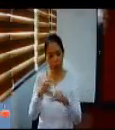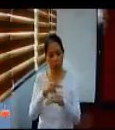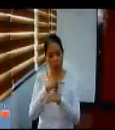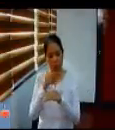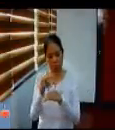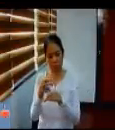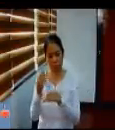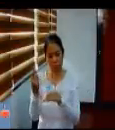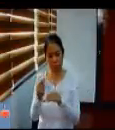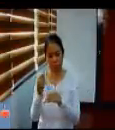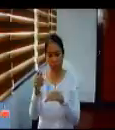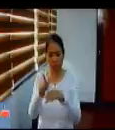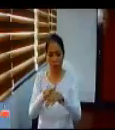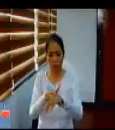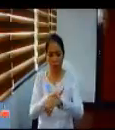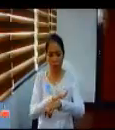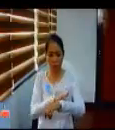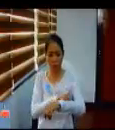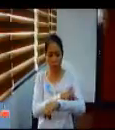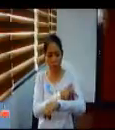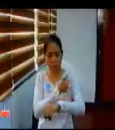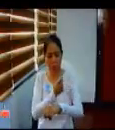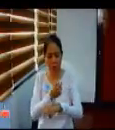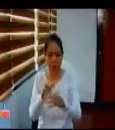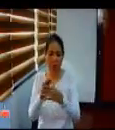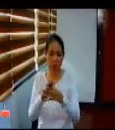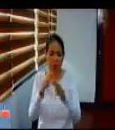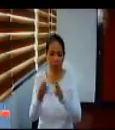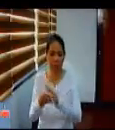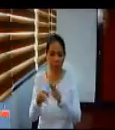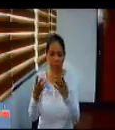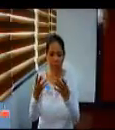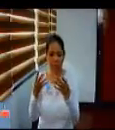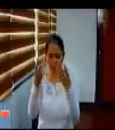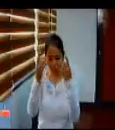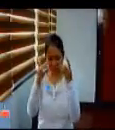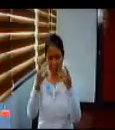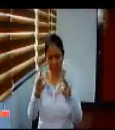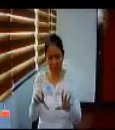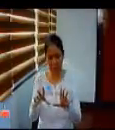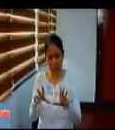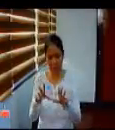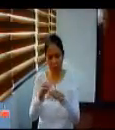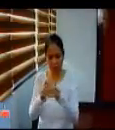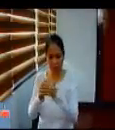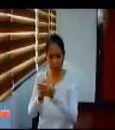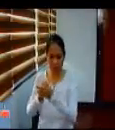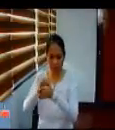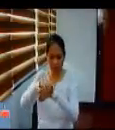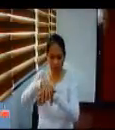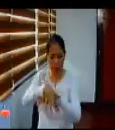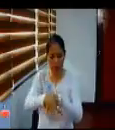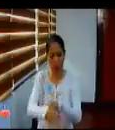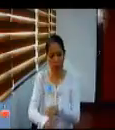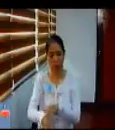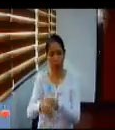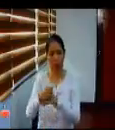getting longer, they're getting more violent in terms of water flows and water velocity.